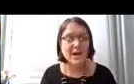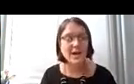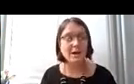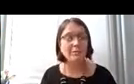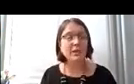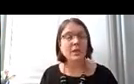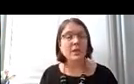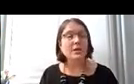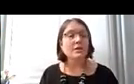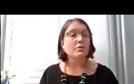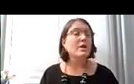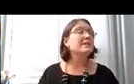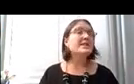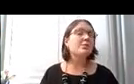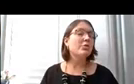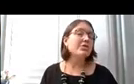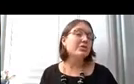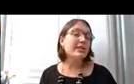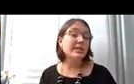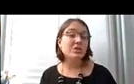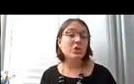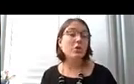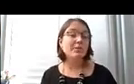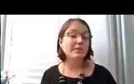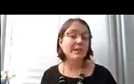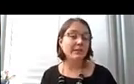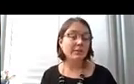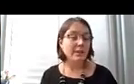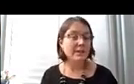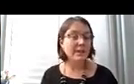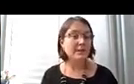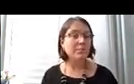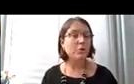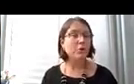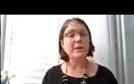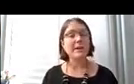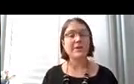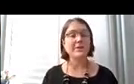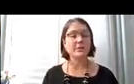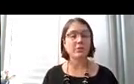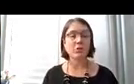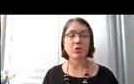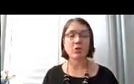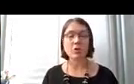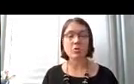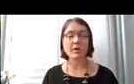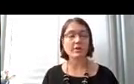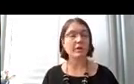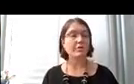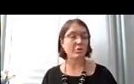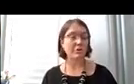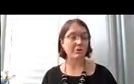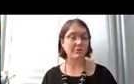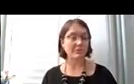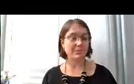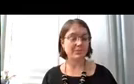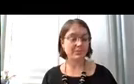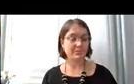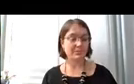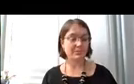qualities. Wendy, what do you think is the top skill that an employer may ask for when you go for a